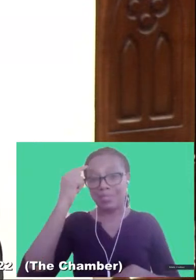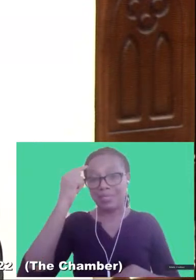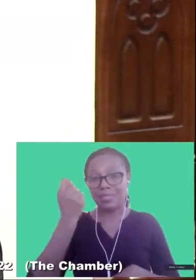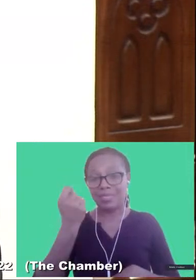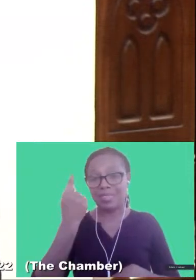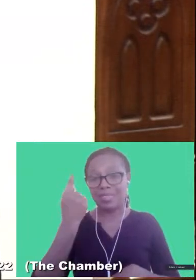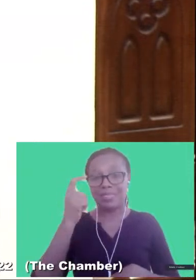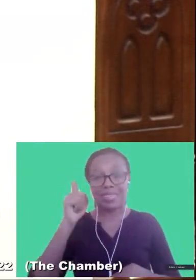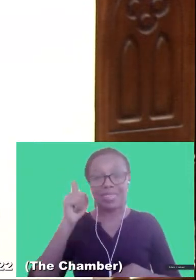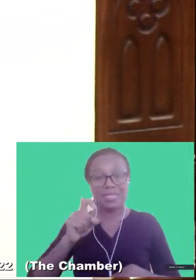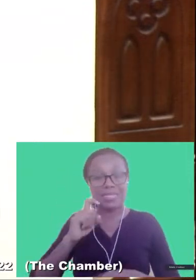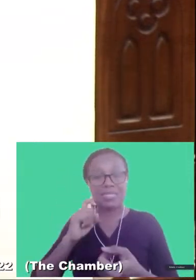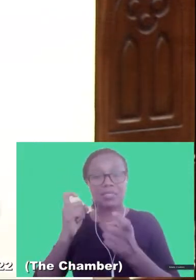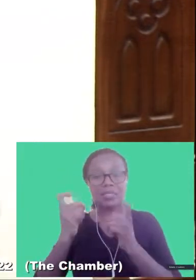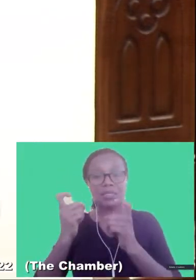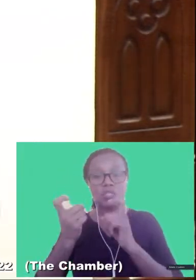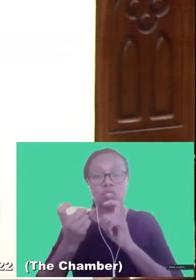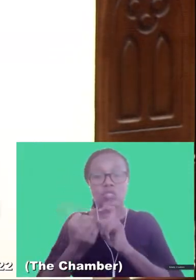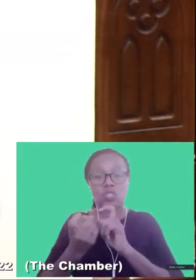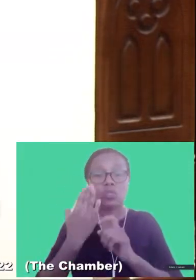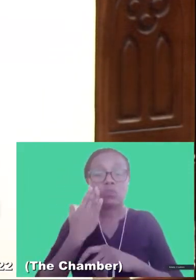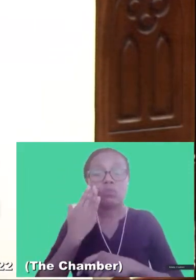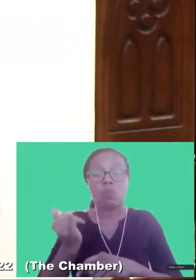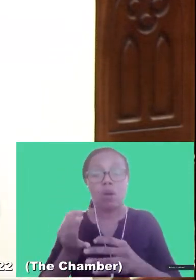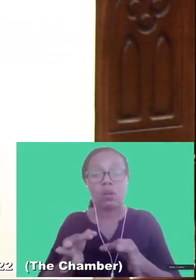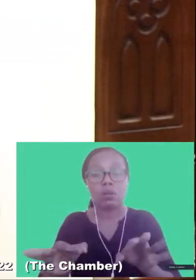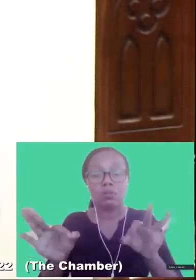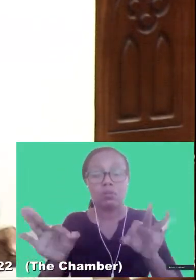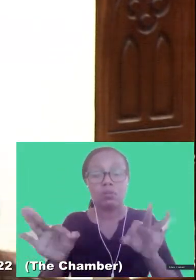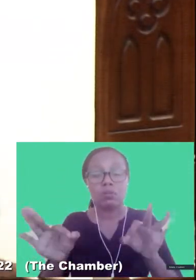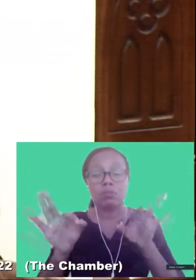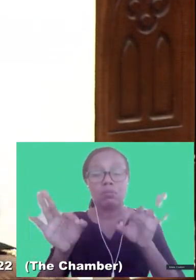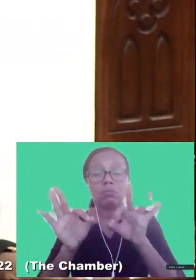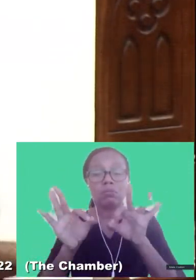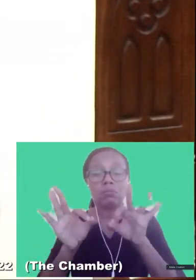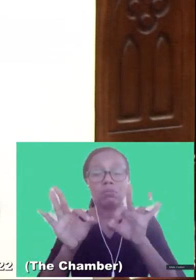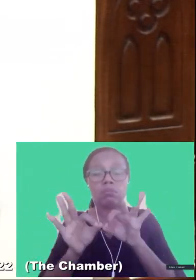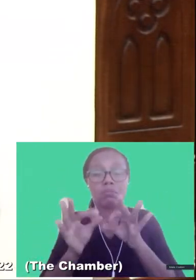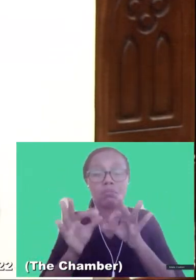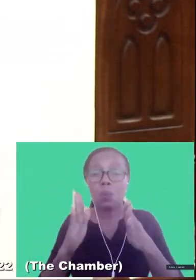and the department to which I'm now responsible for, at least to be